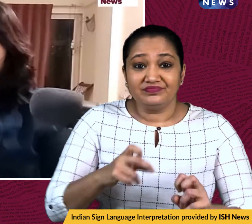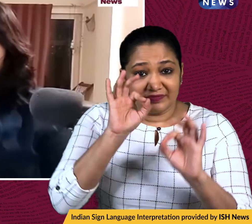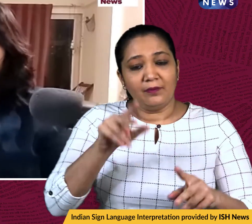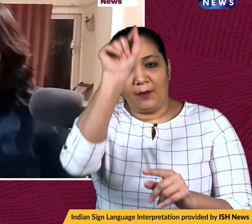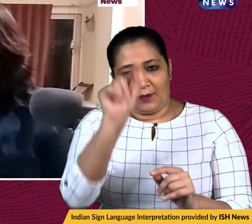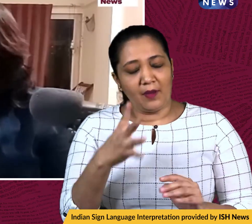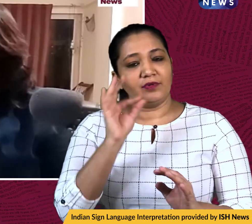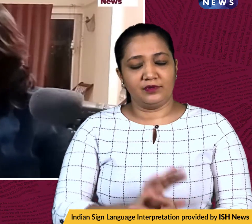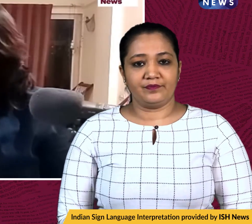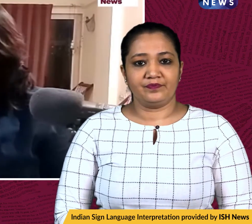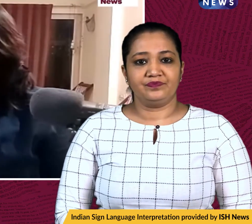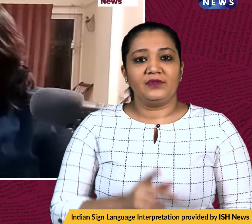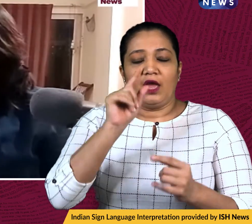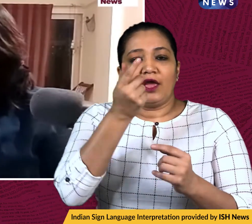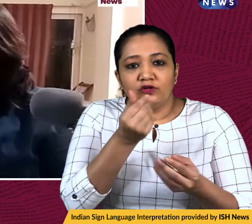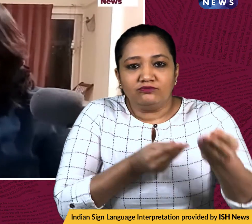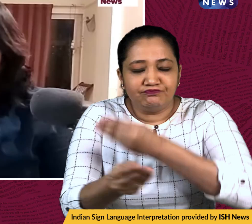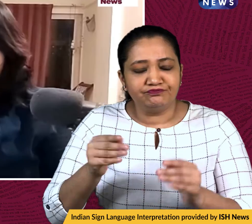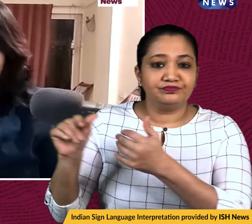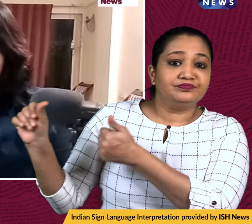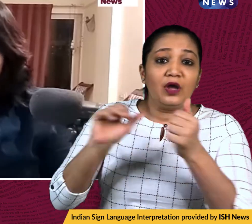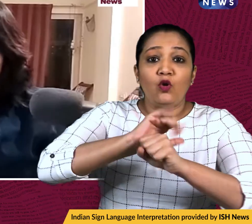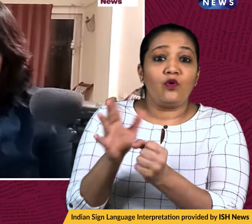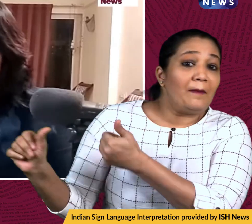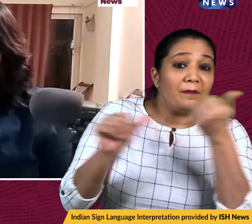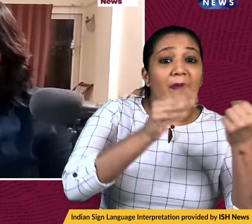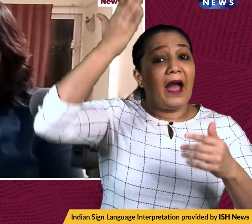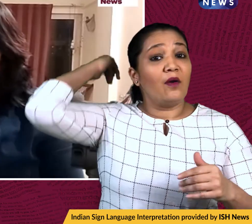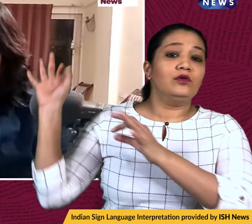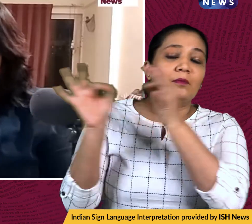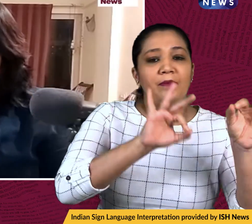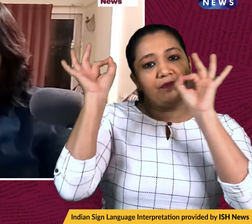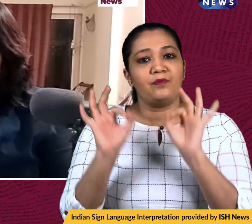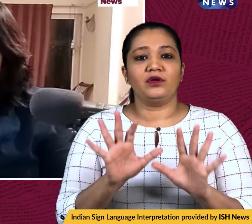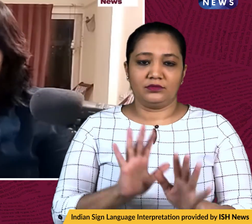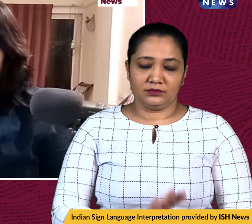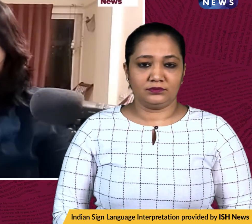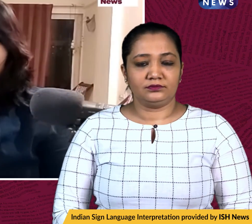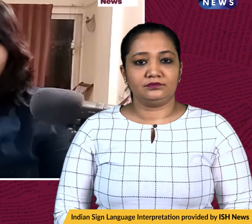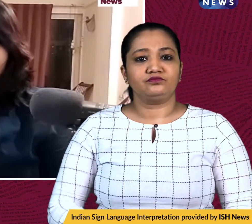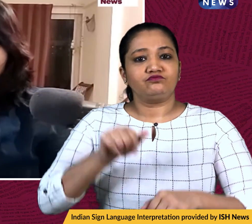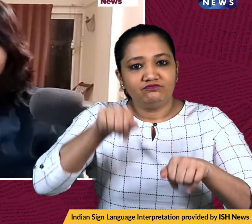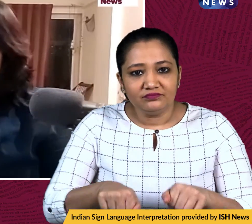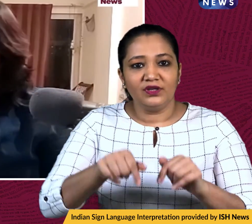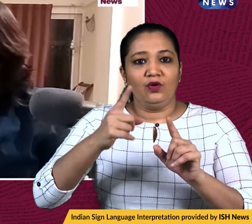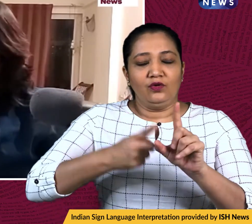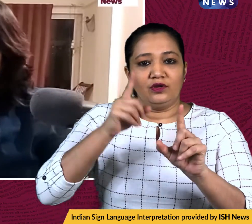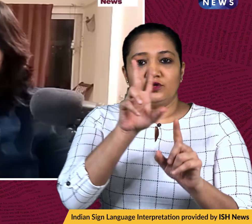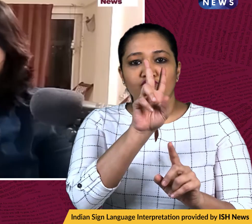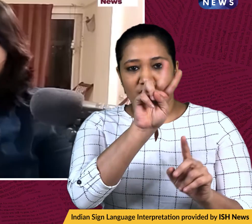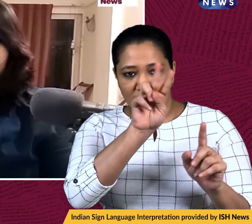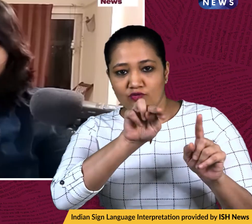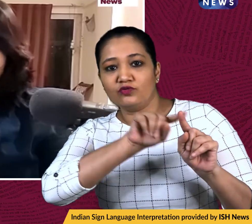survey. Economic activity has recovered to pre-pandemic level. Economy is well placed to take on challenges in